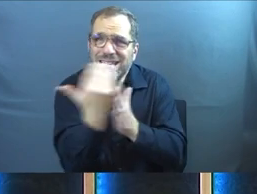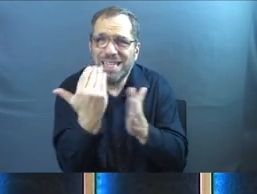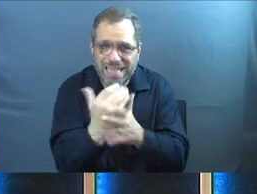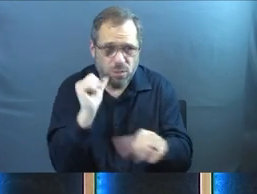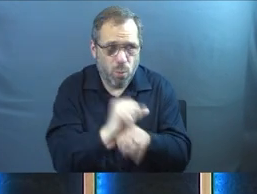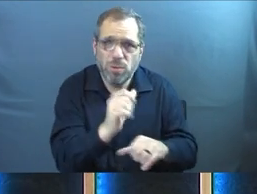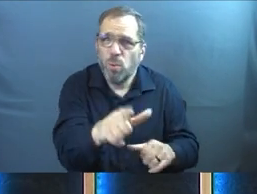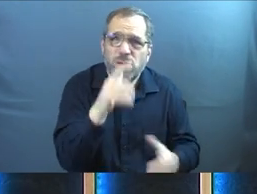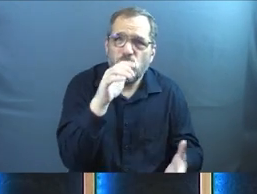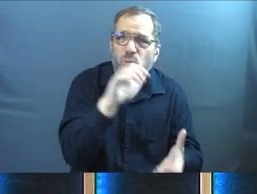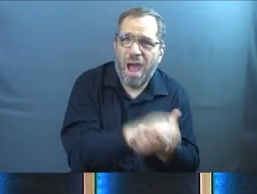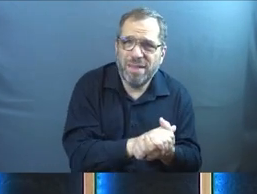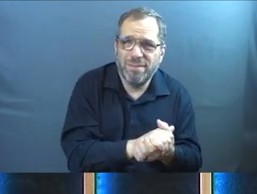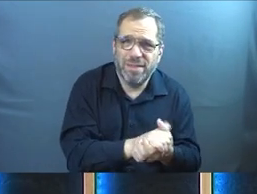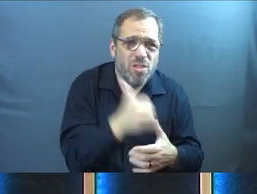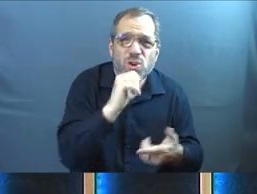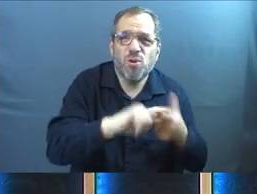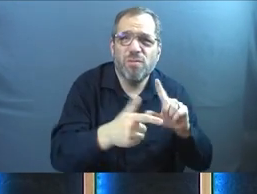that worked on her.